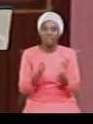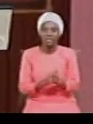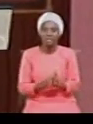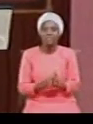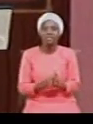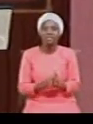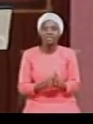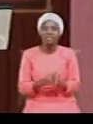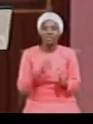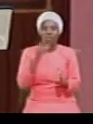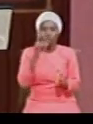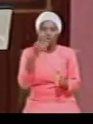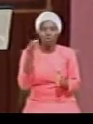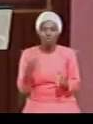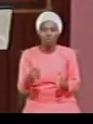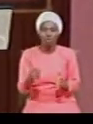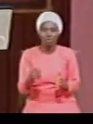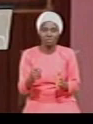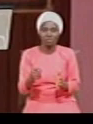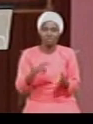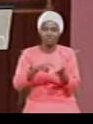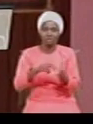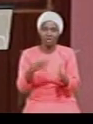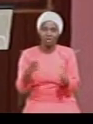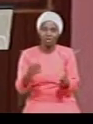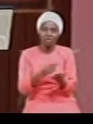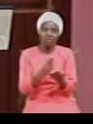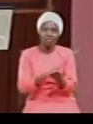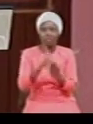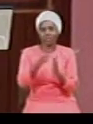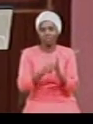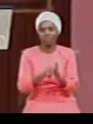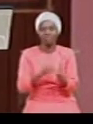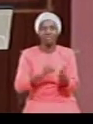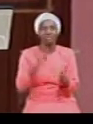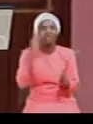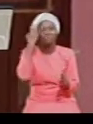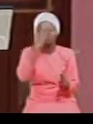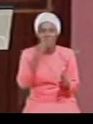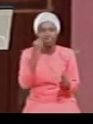one component of holiness. It's beautiful. E,